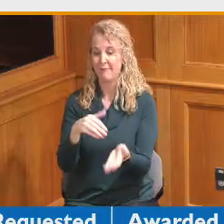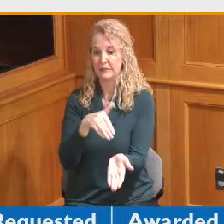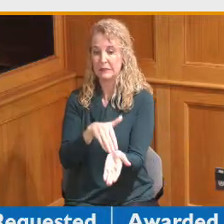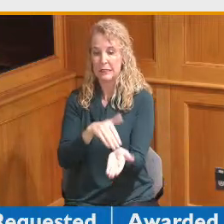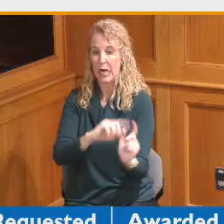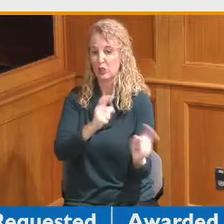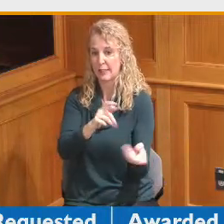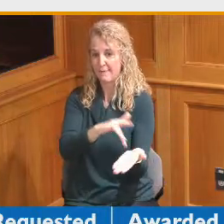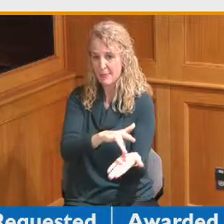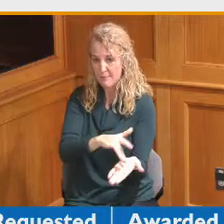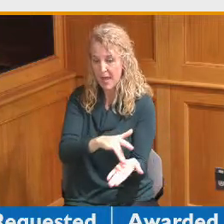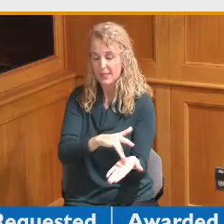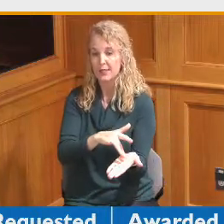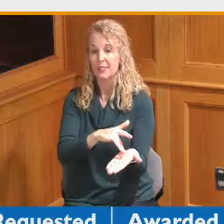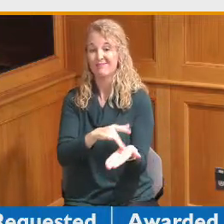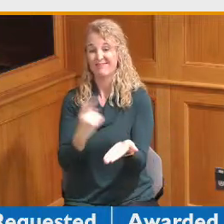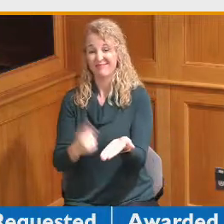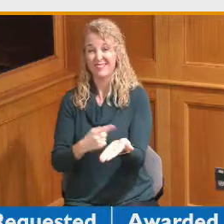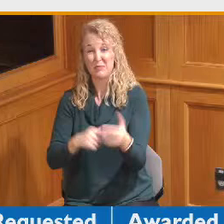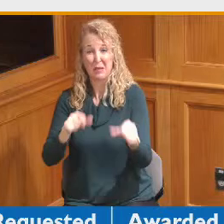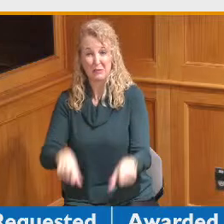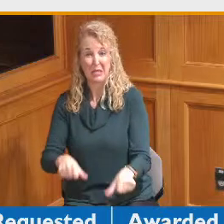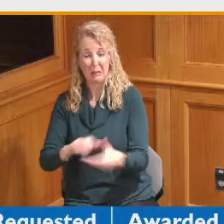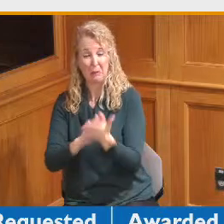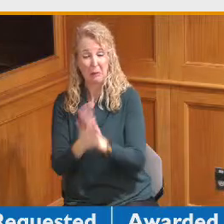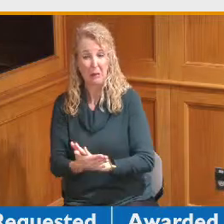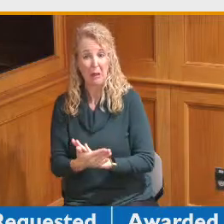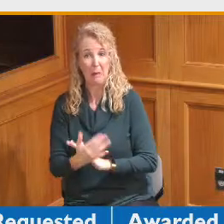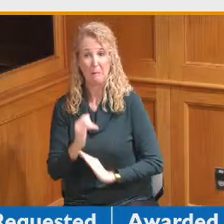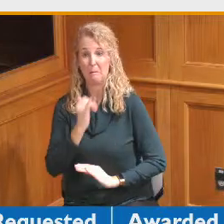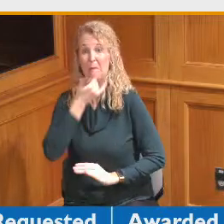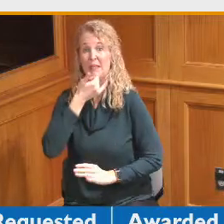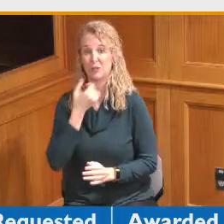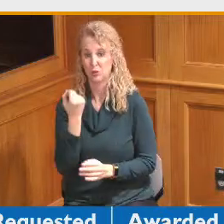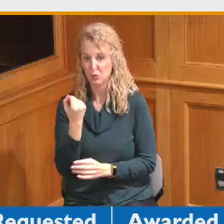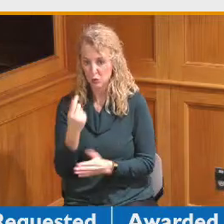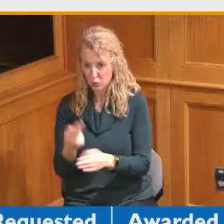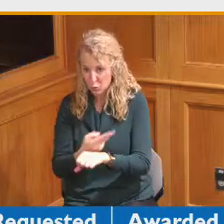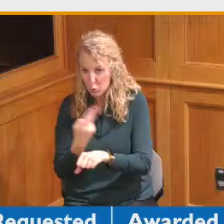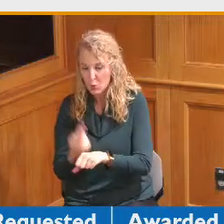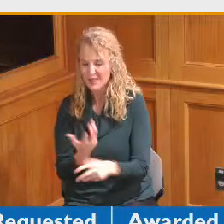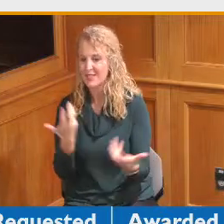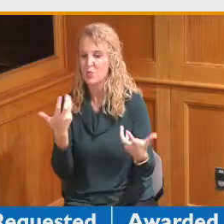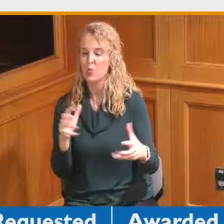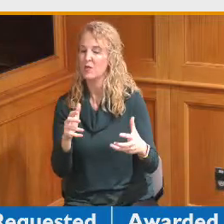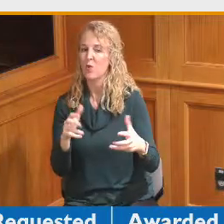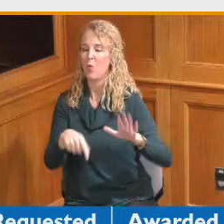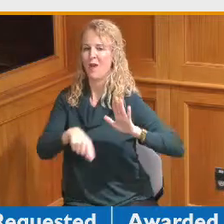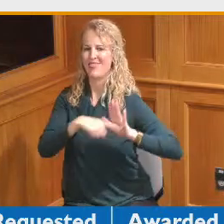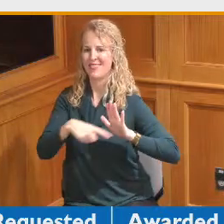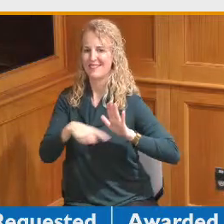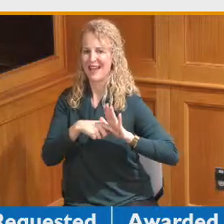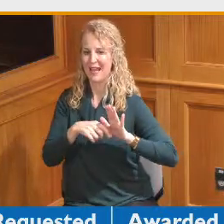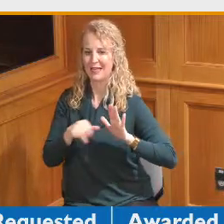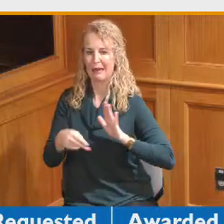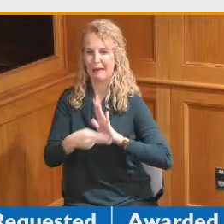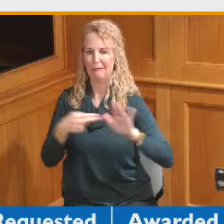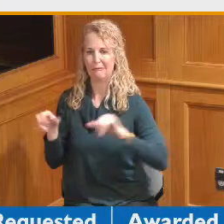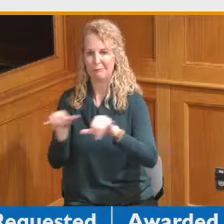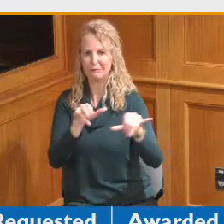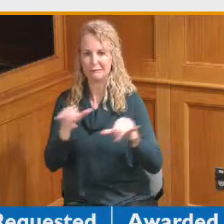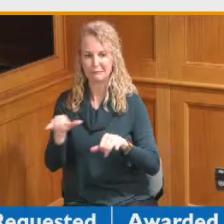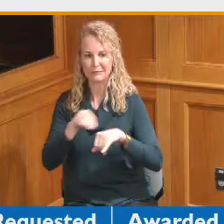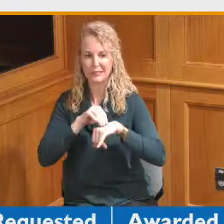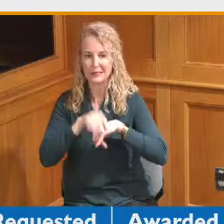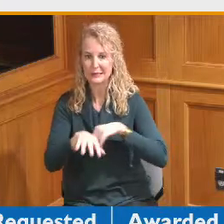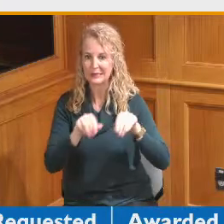decrease prescription drug misuse among older adults, reduce stigma related to substance use in the African American community, and enhance